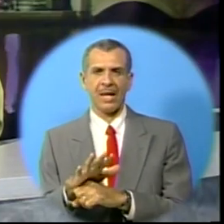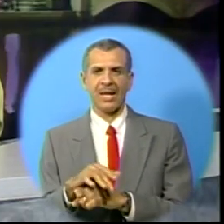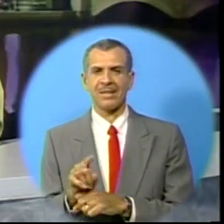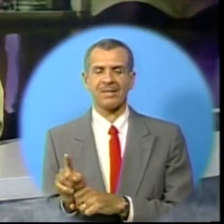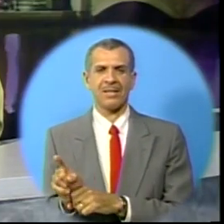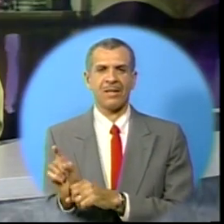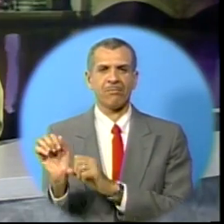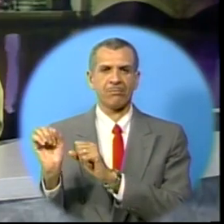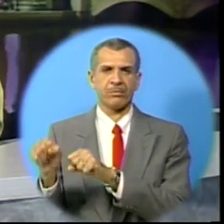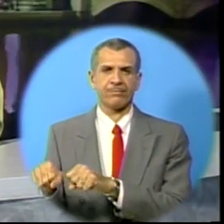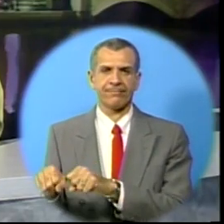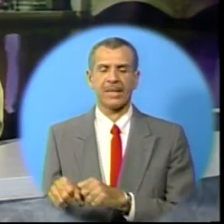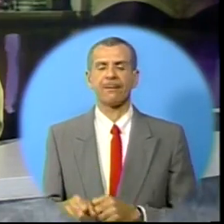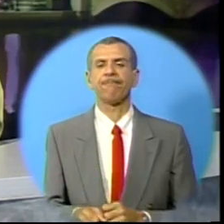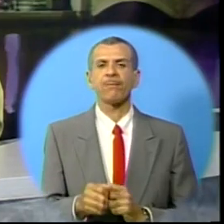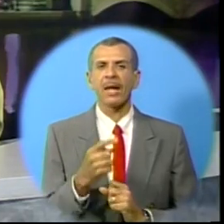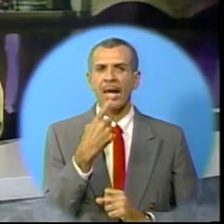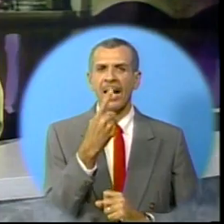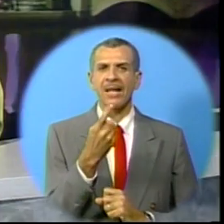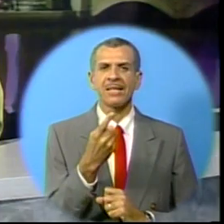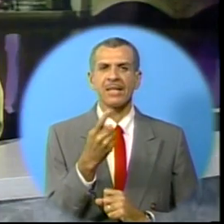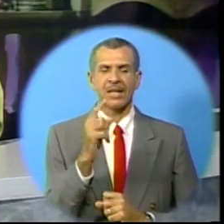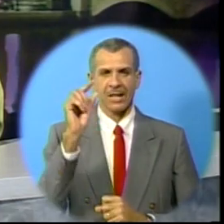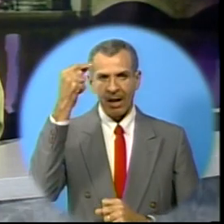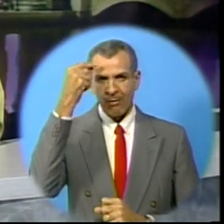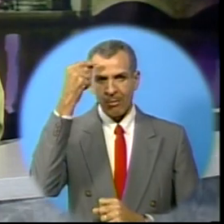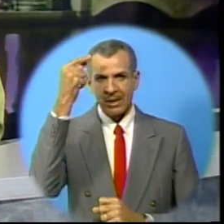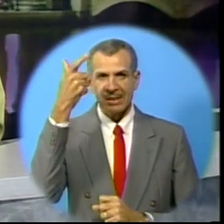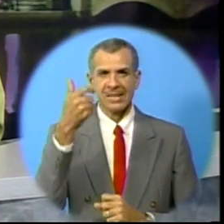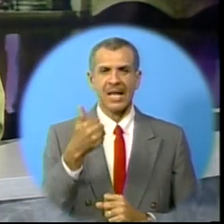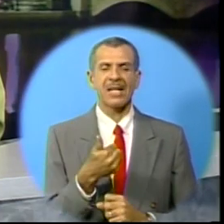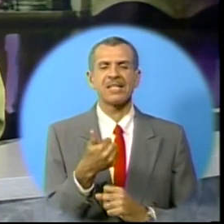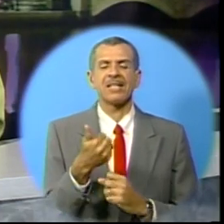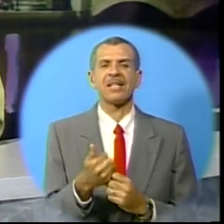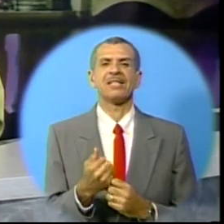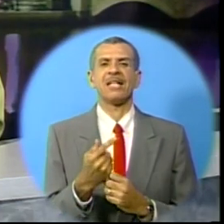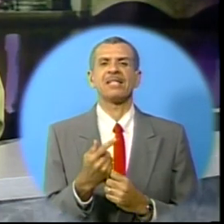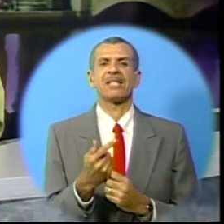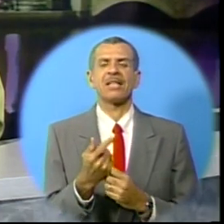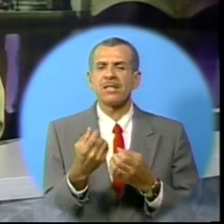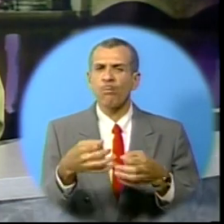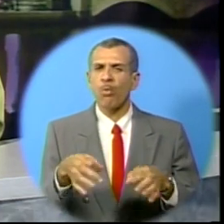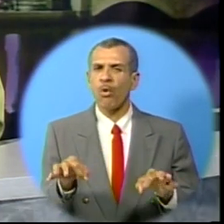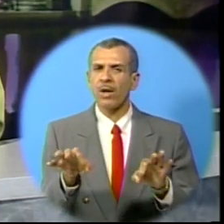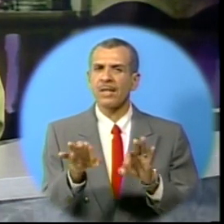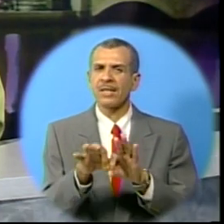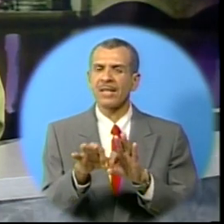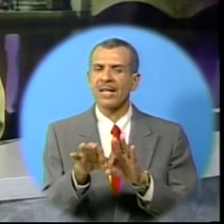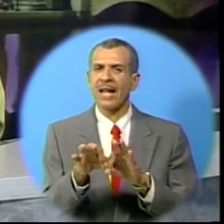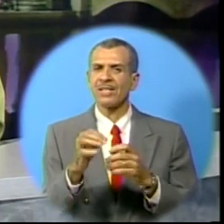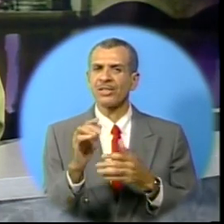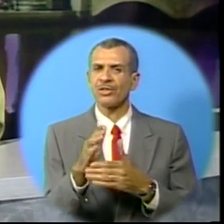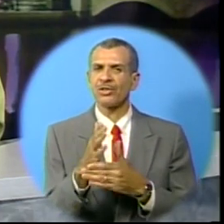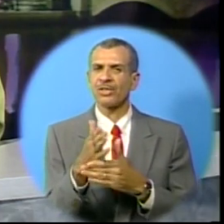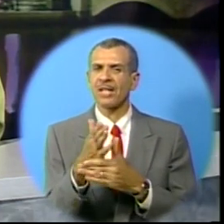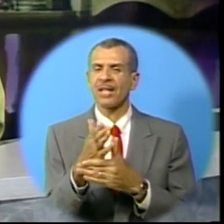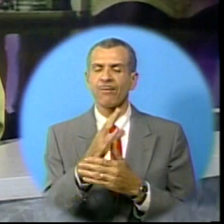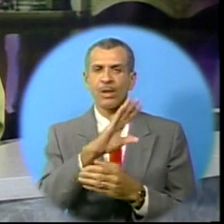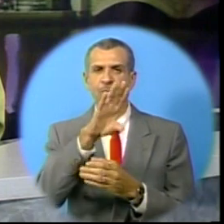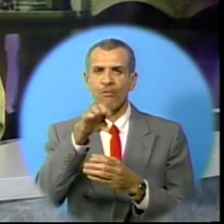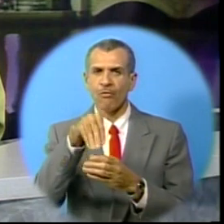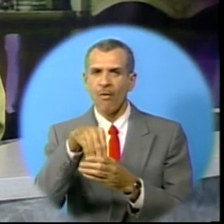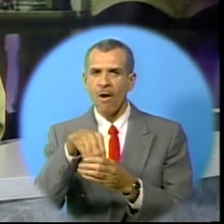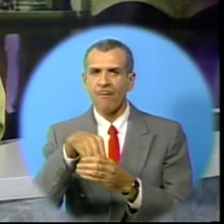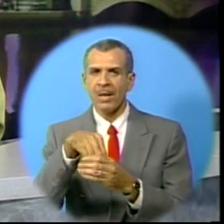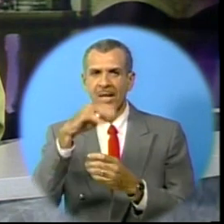that Caribbean governments view the conference as extremely important, he disclosed that there would be participation at